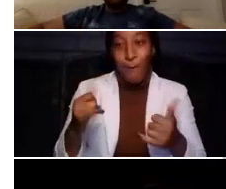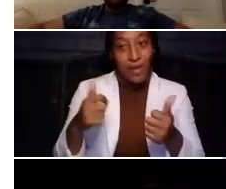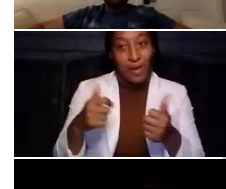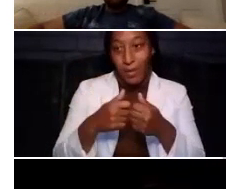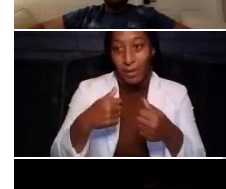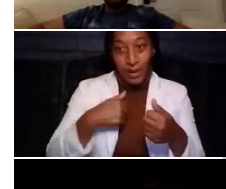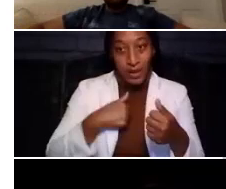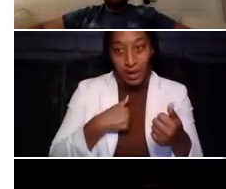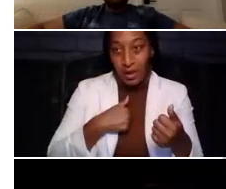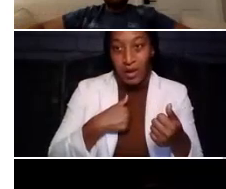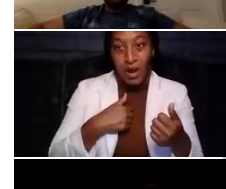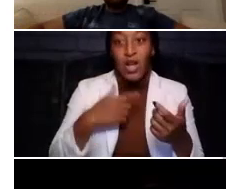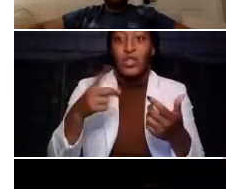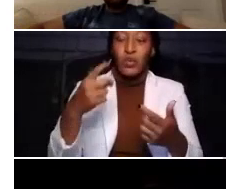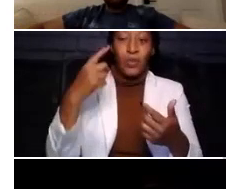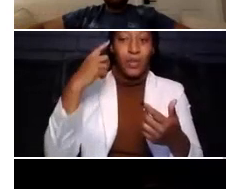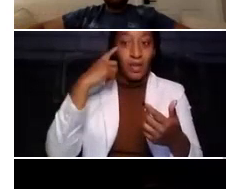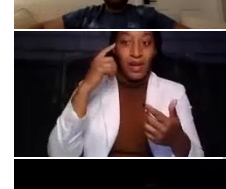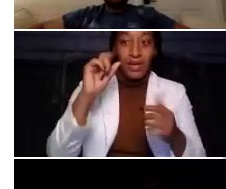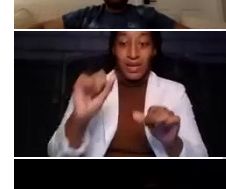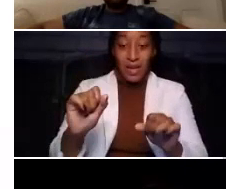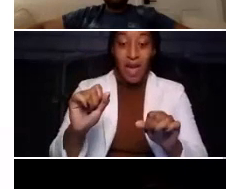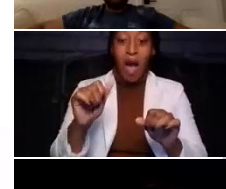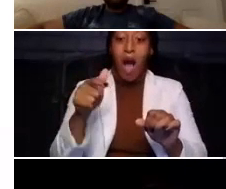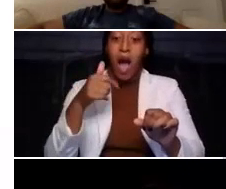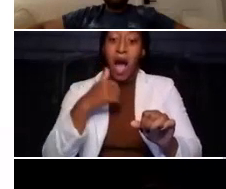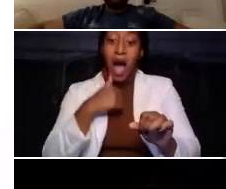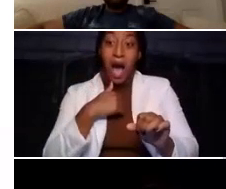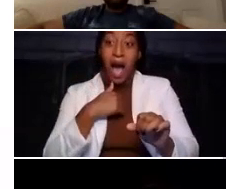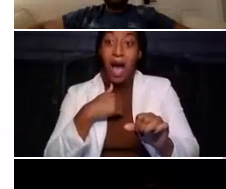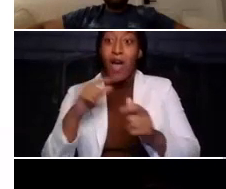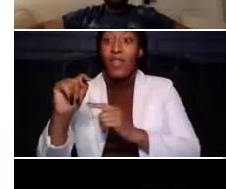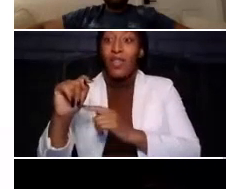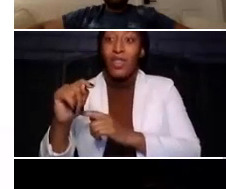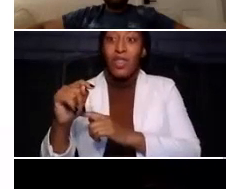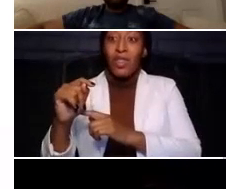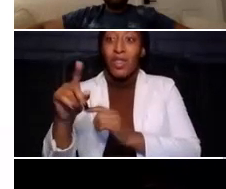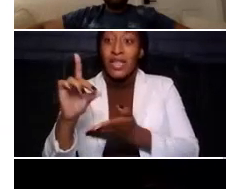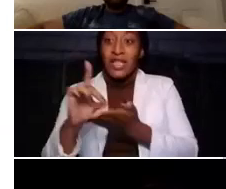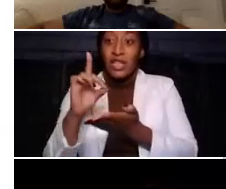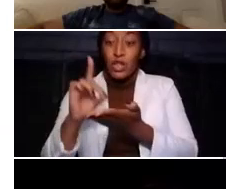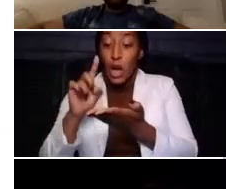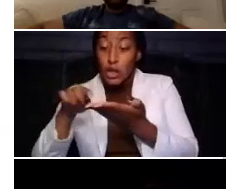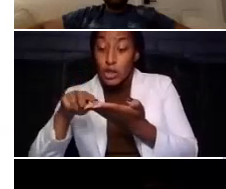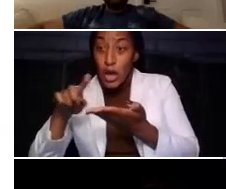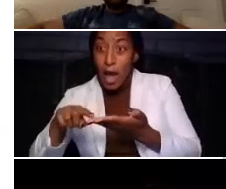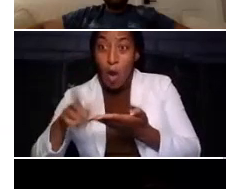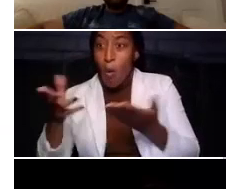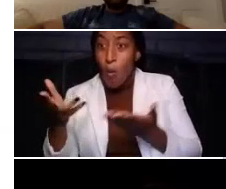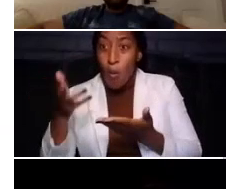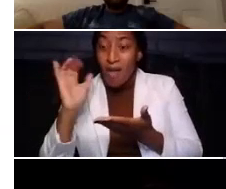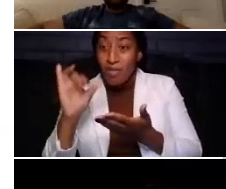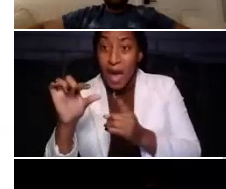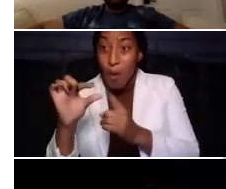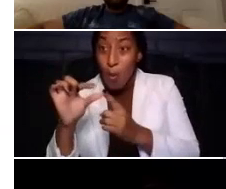you take a few words in a sentence and you put synonyms, but everything else pretty much stays the same. That's